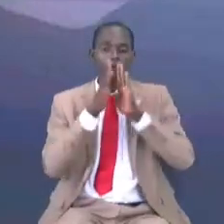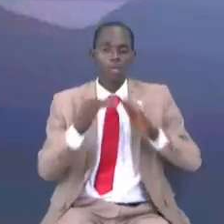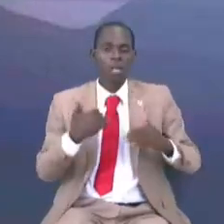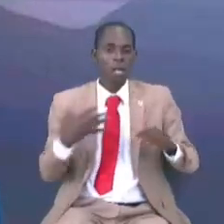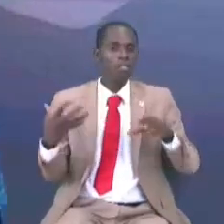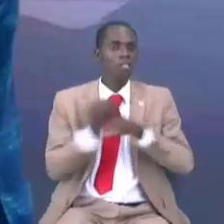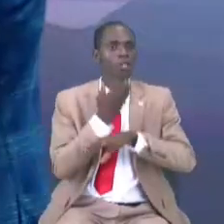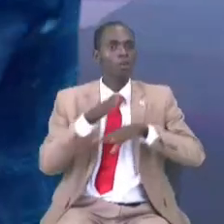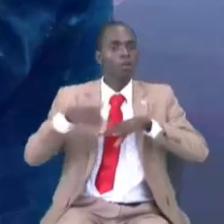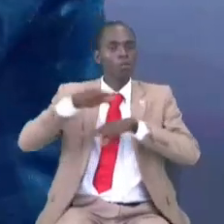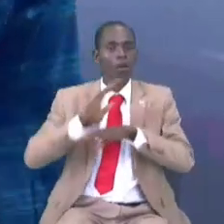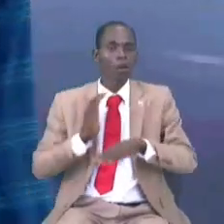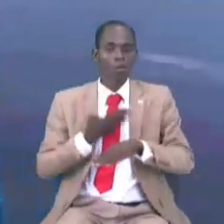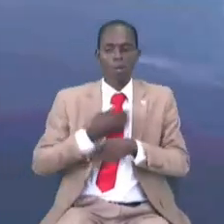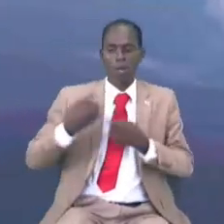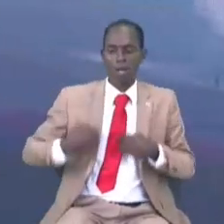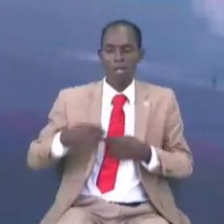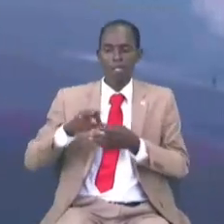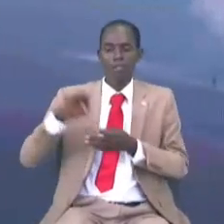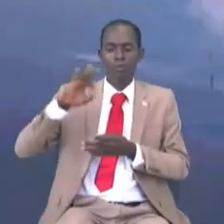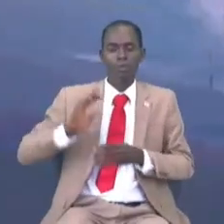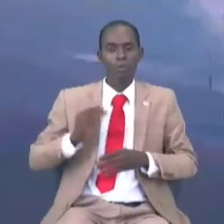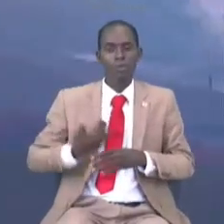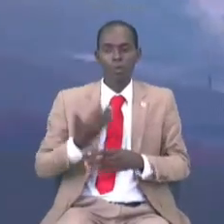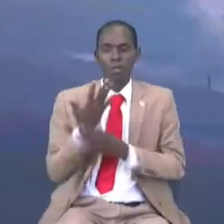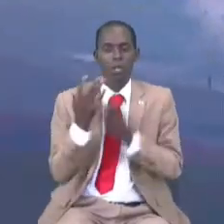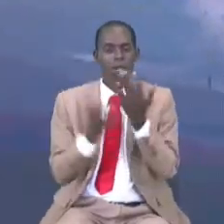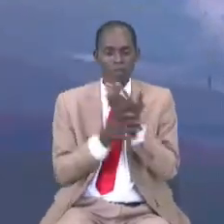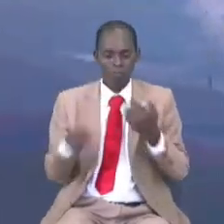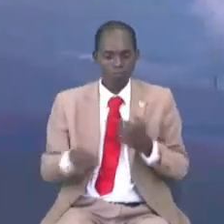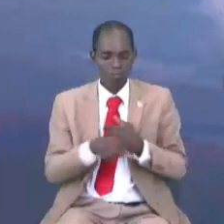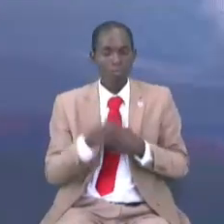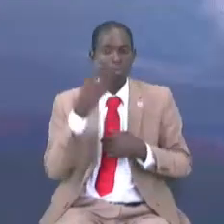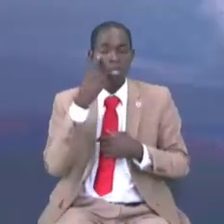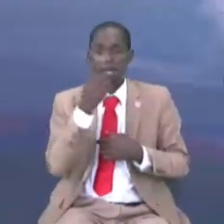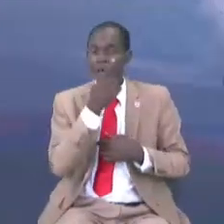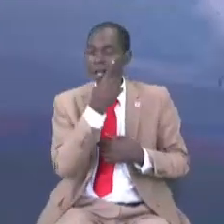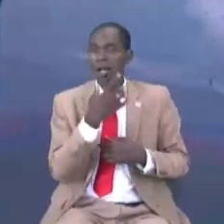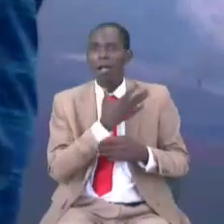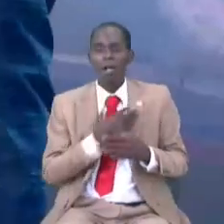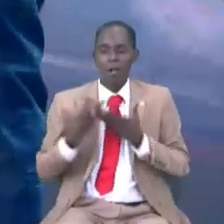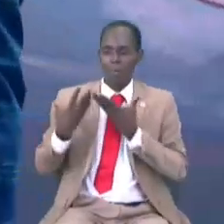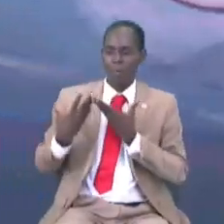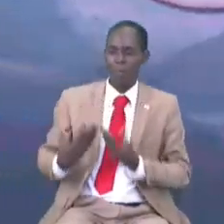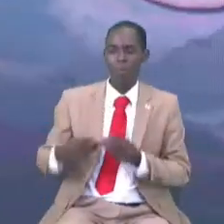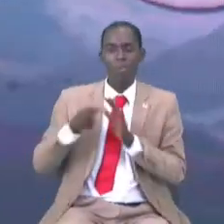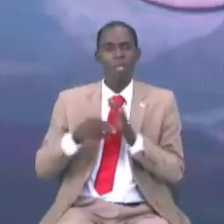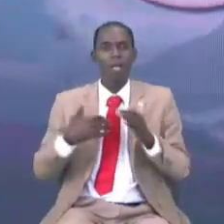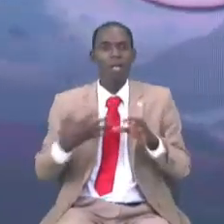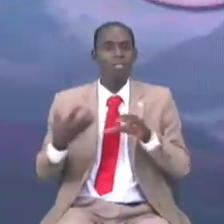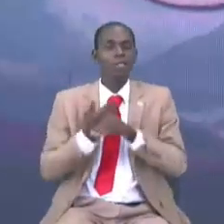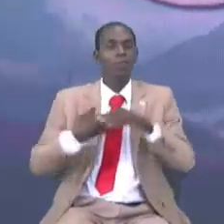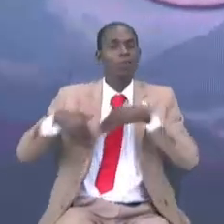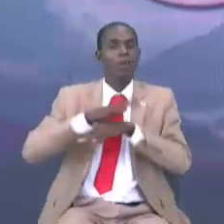our eyes. Even tenderness has now taken over our eyes. And I pray that peace of God that